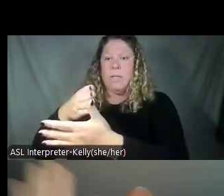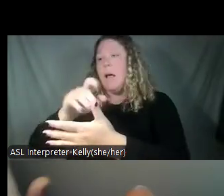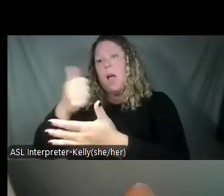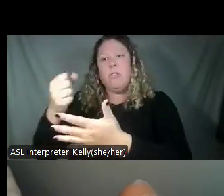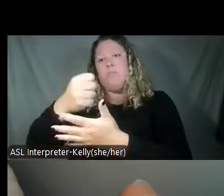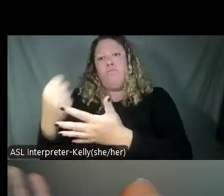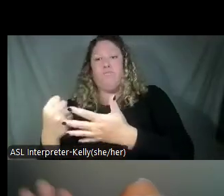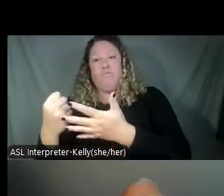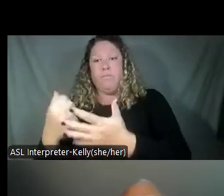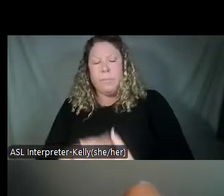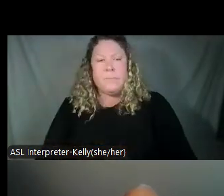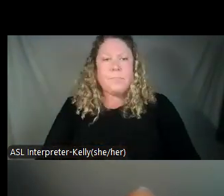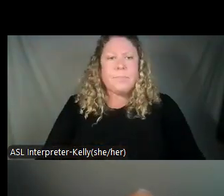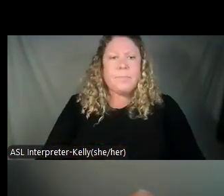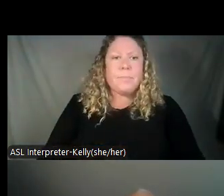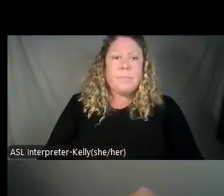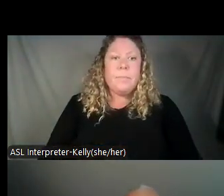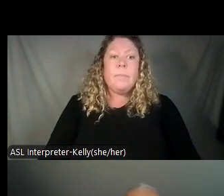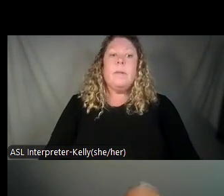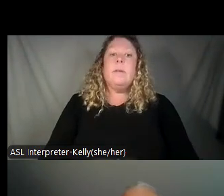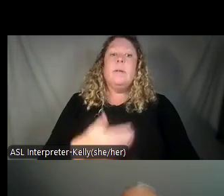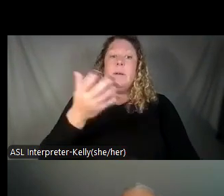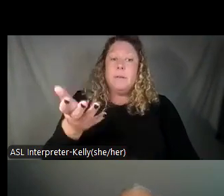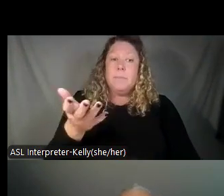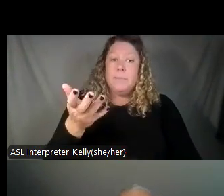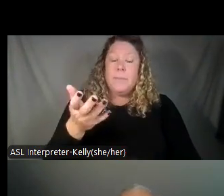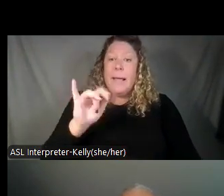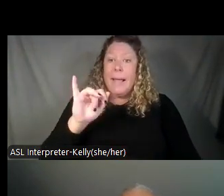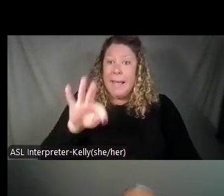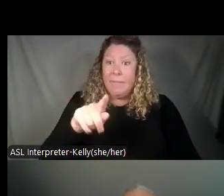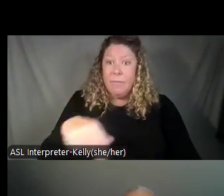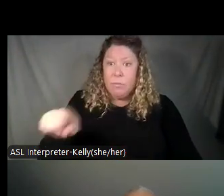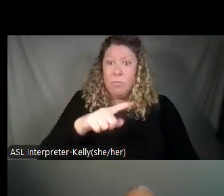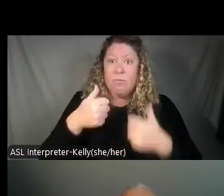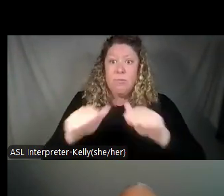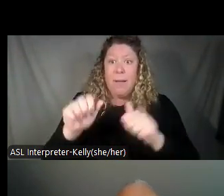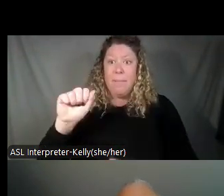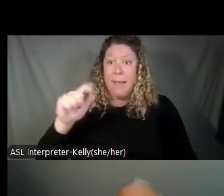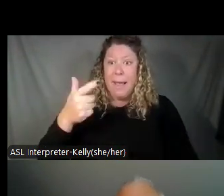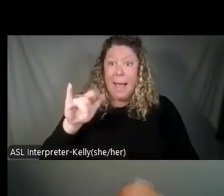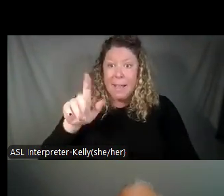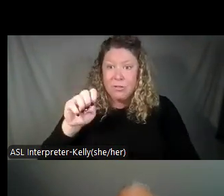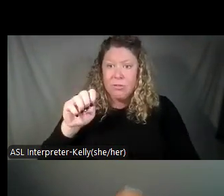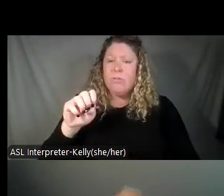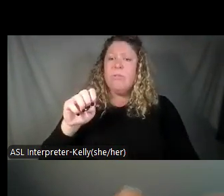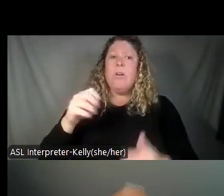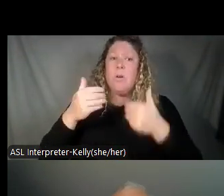Now, here's the lessons. Here's the takeaway, is that if you are trying to be agile, have a backlog, build your